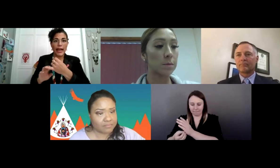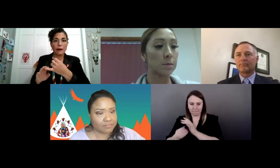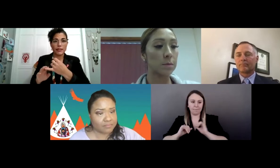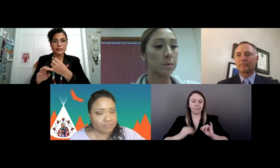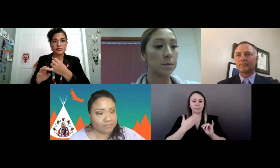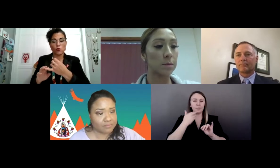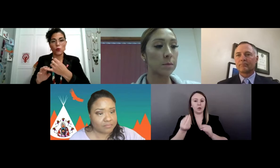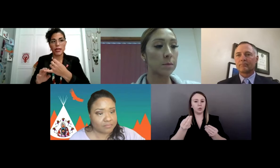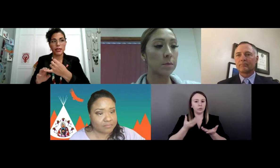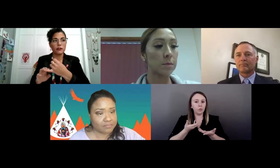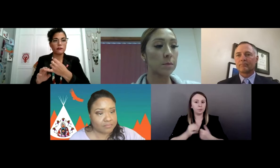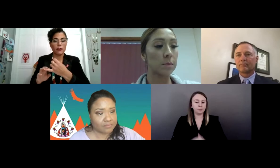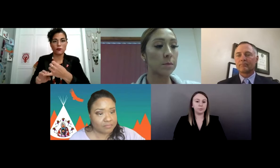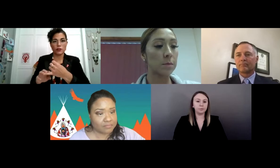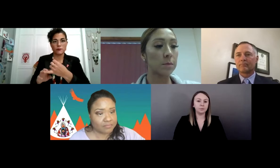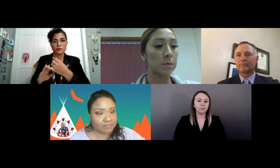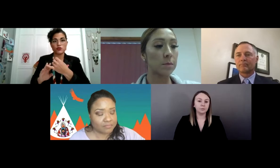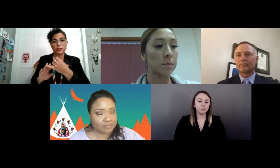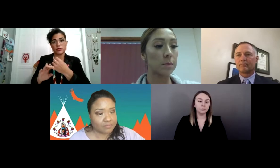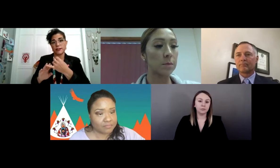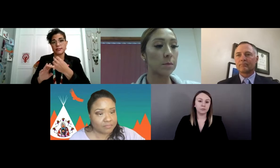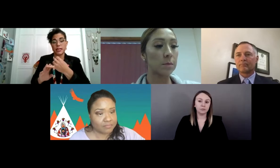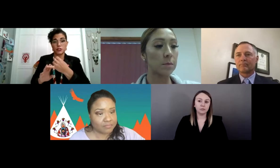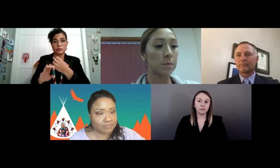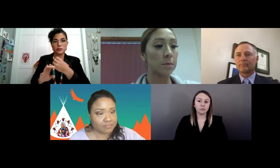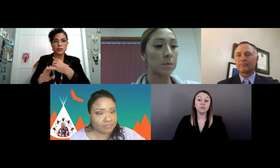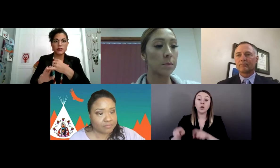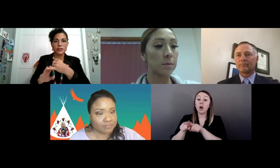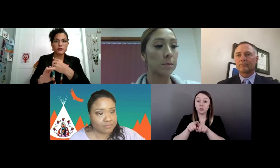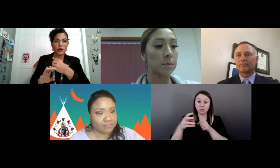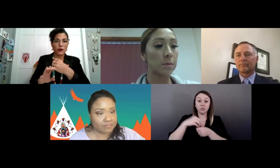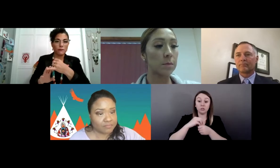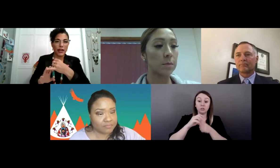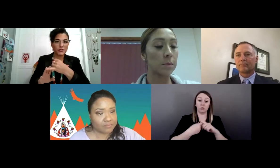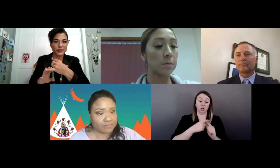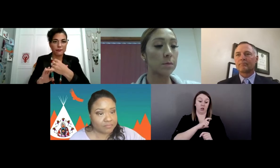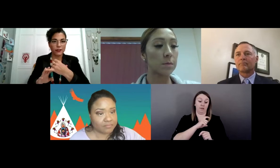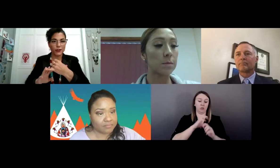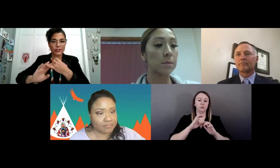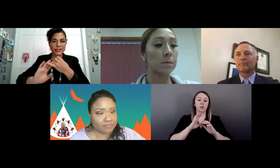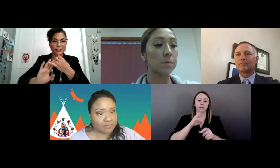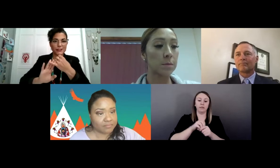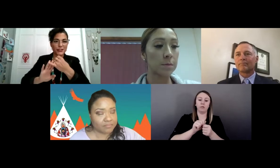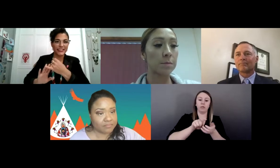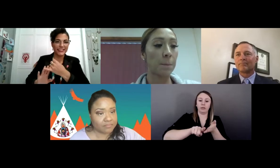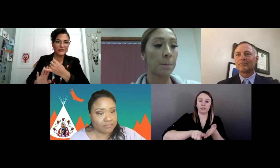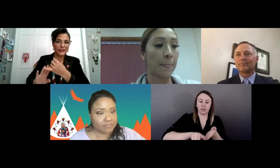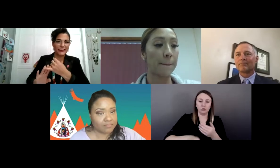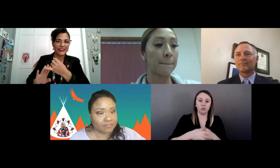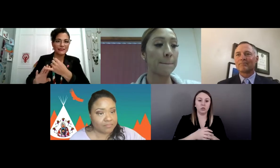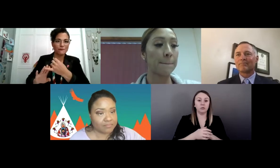what happens when law enforcement is doing an investigation. So I've been currently under